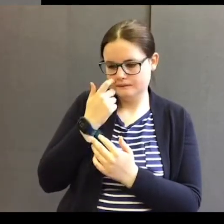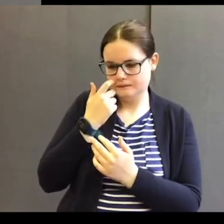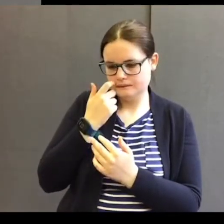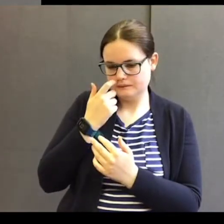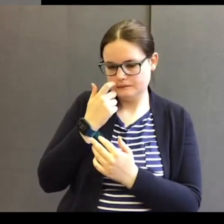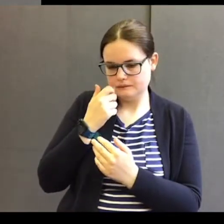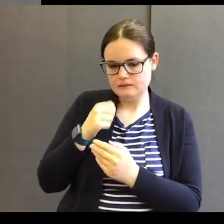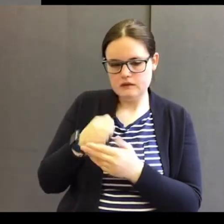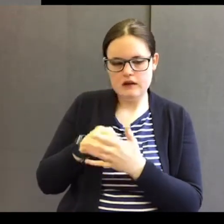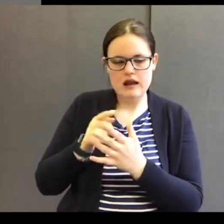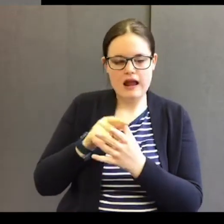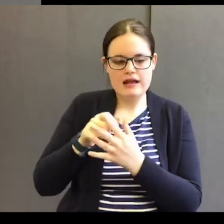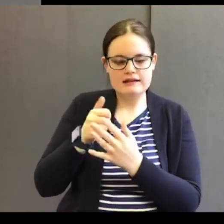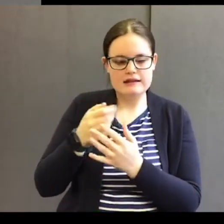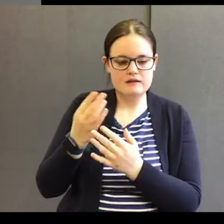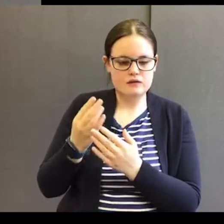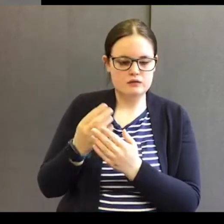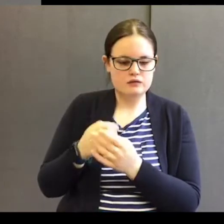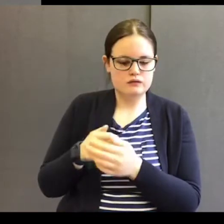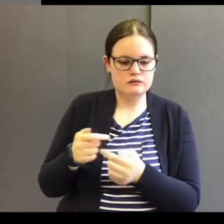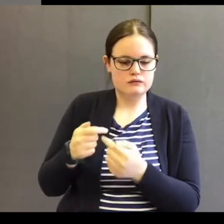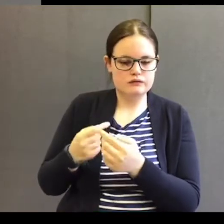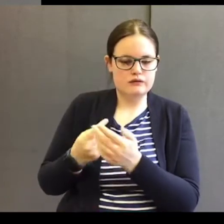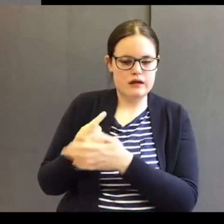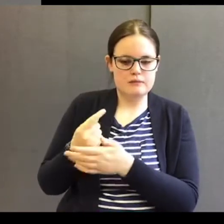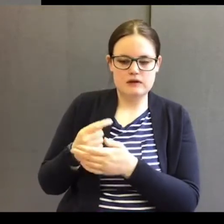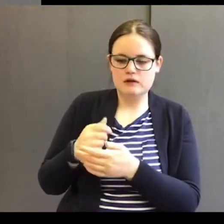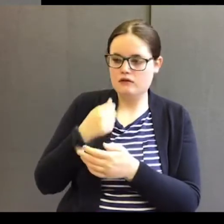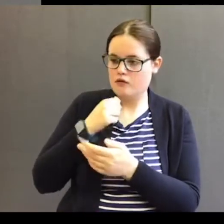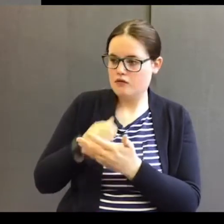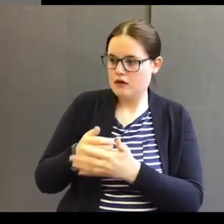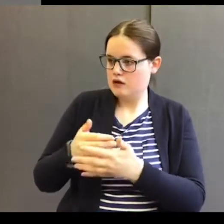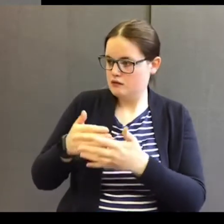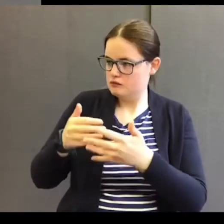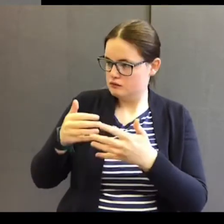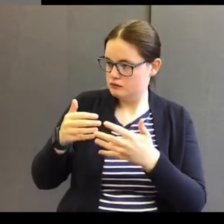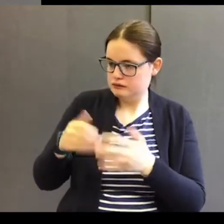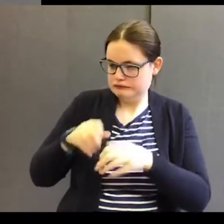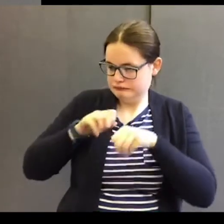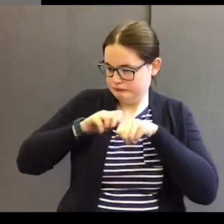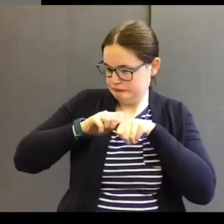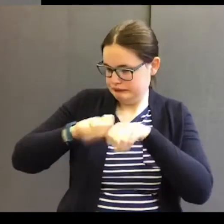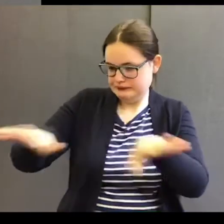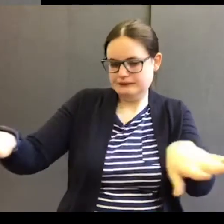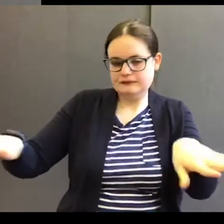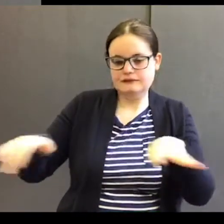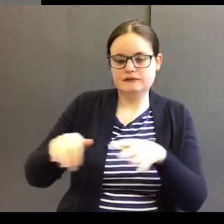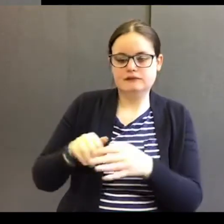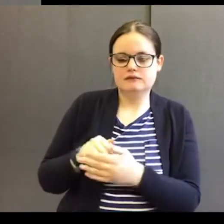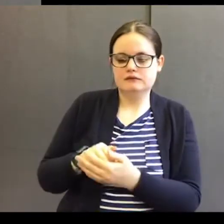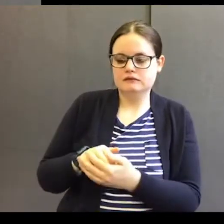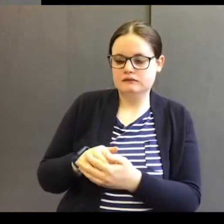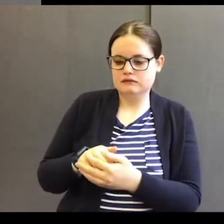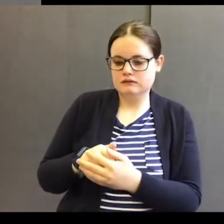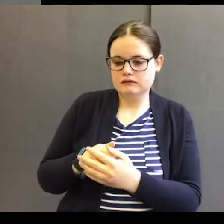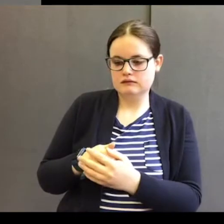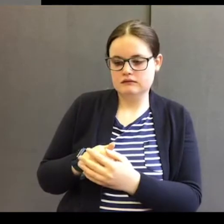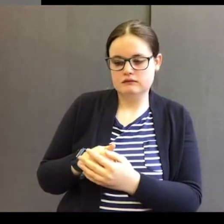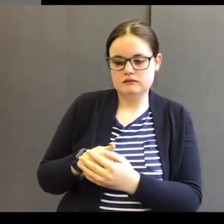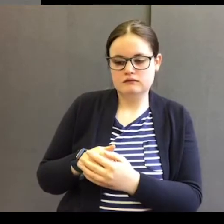crescendo in AD 64, and then there would be the great disbursement,